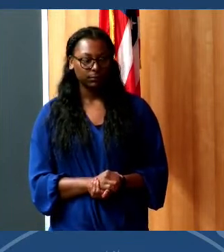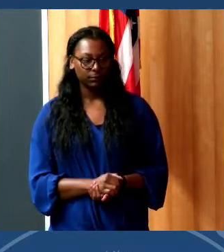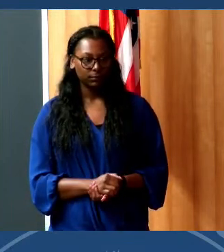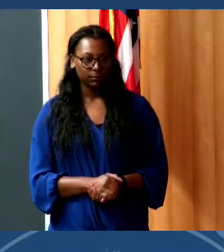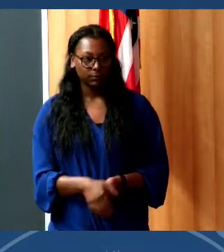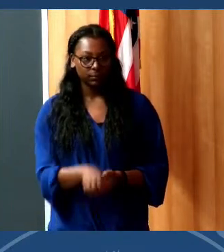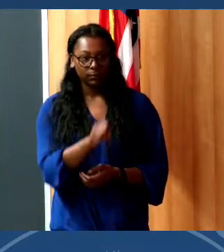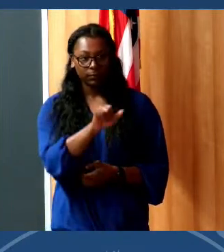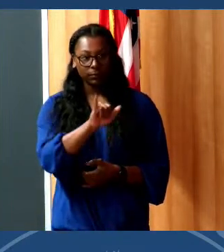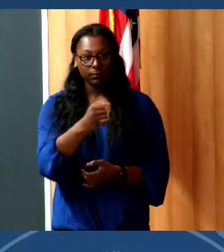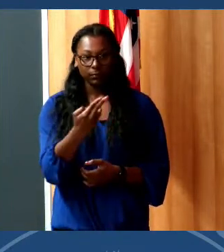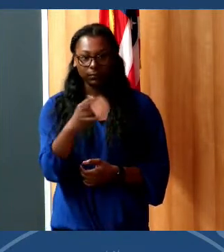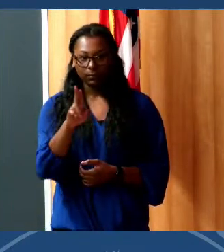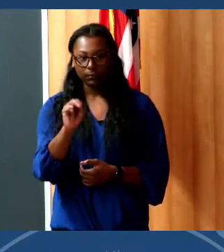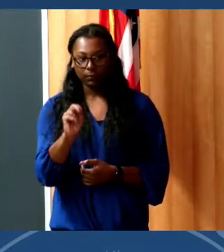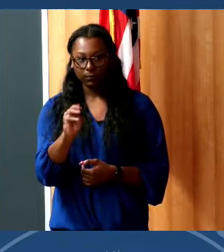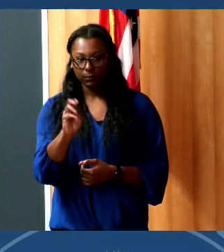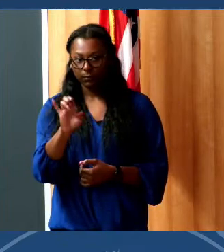Sai Camilli.